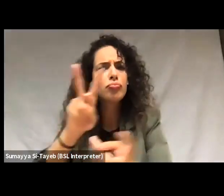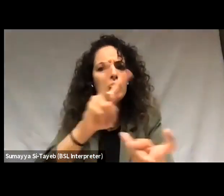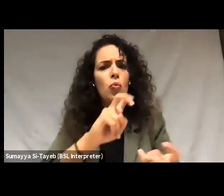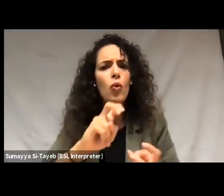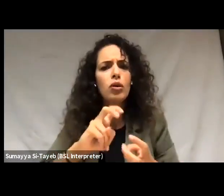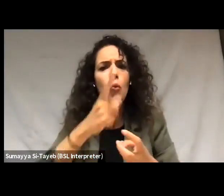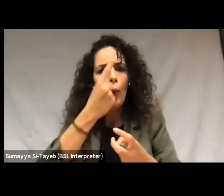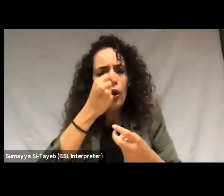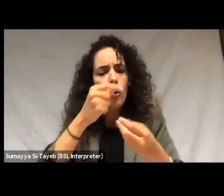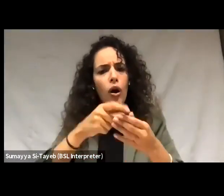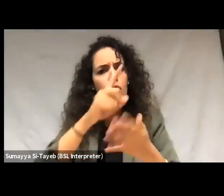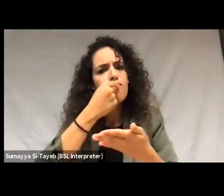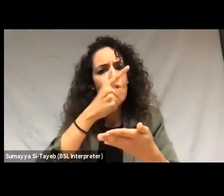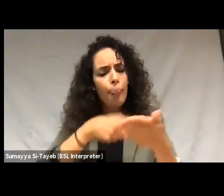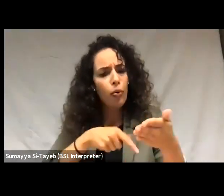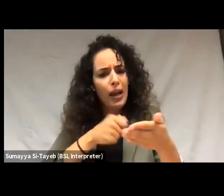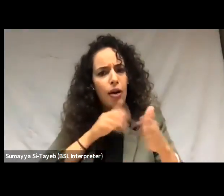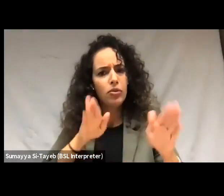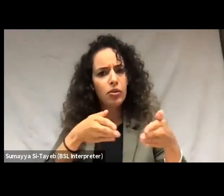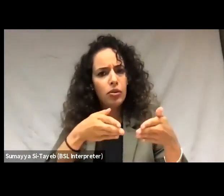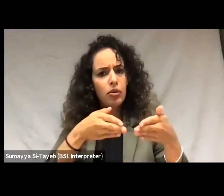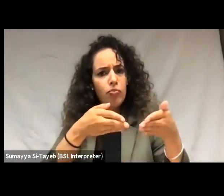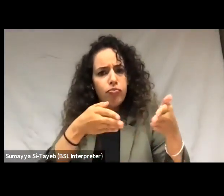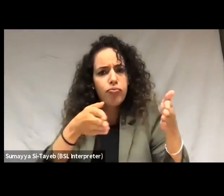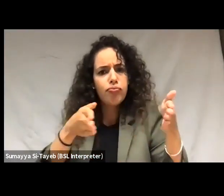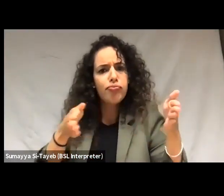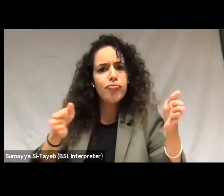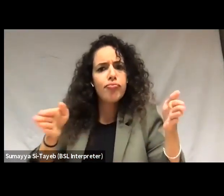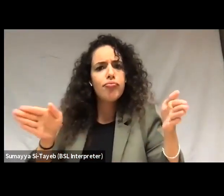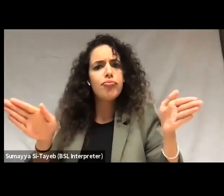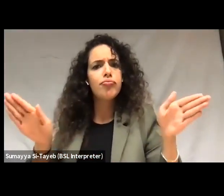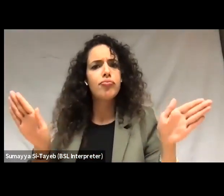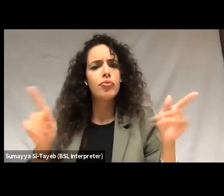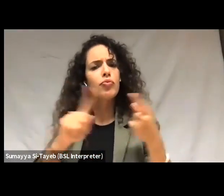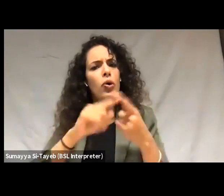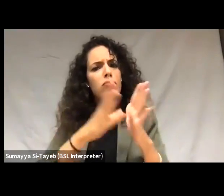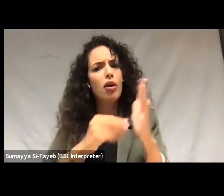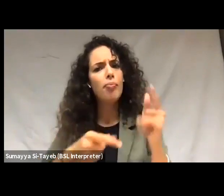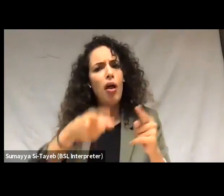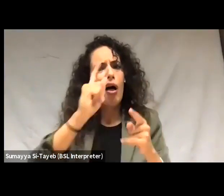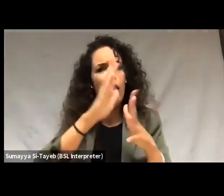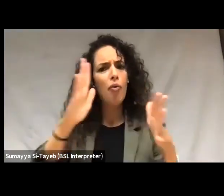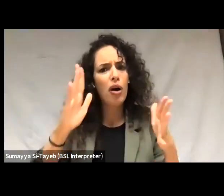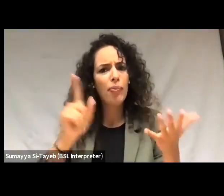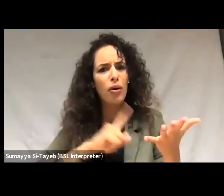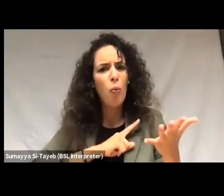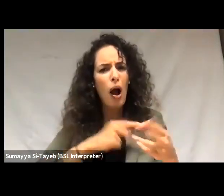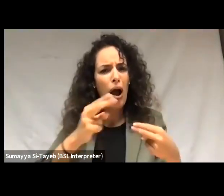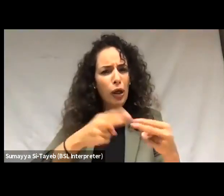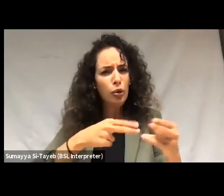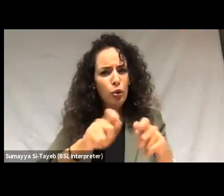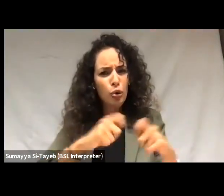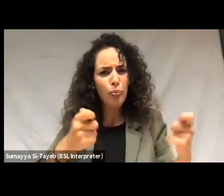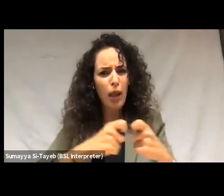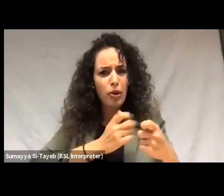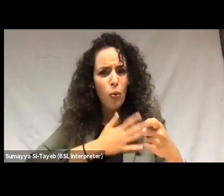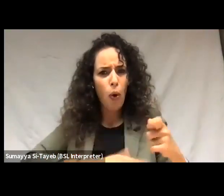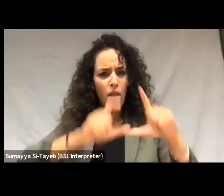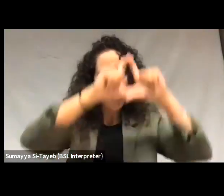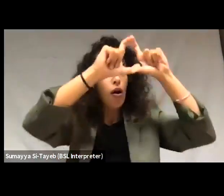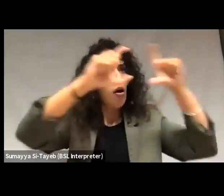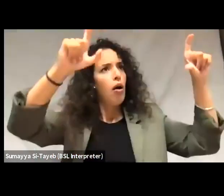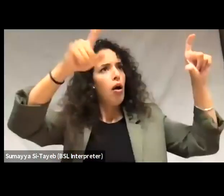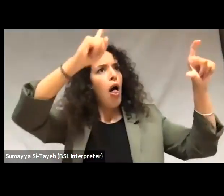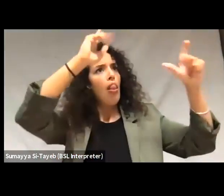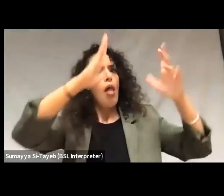So looking at, for example, the issue of Allahu Akbar and why newspapers are so desperate to headline their material with this. And